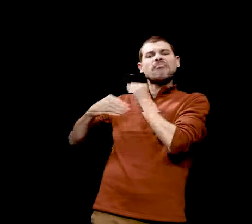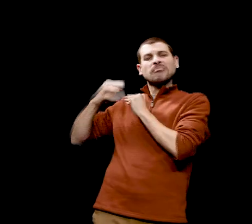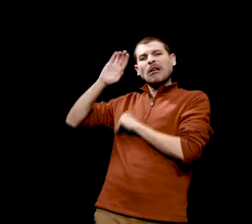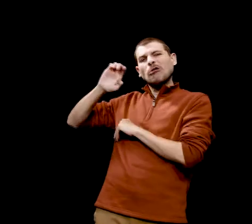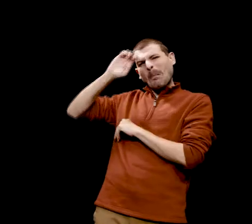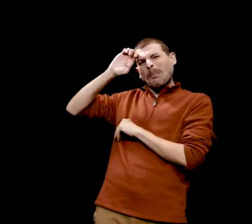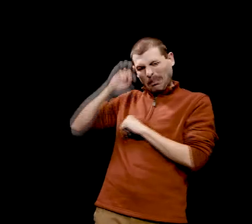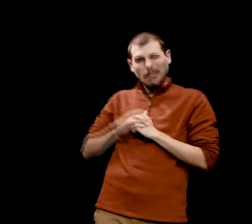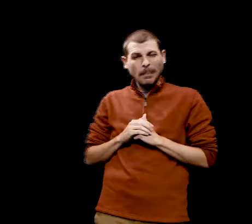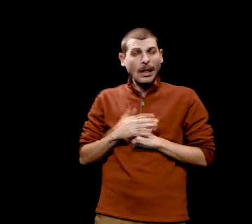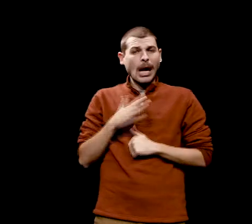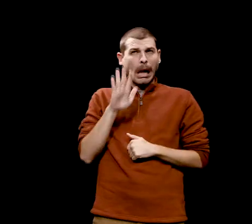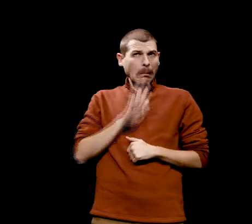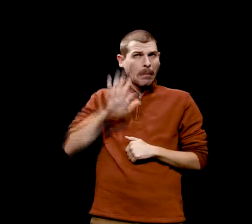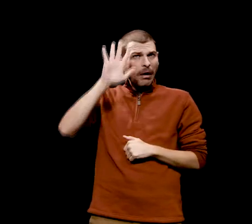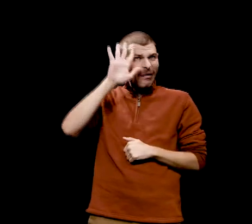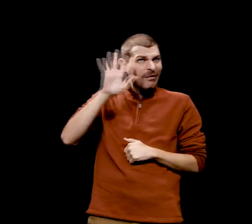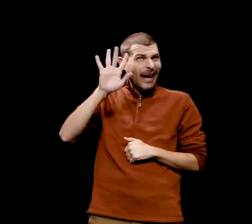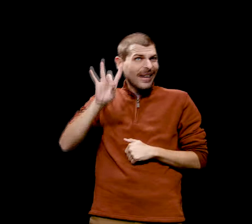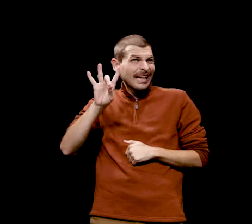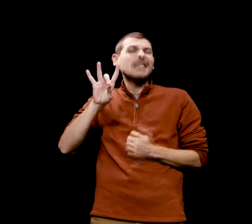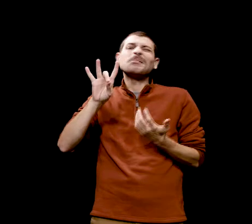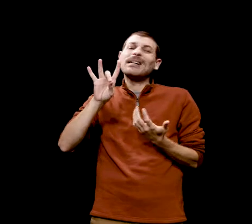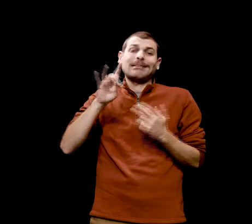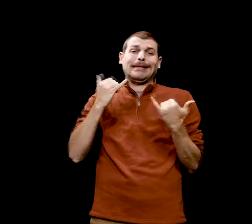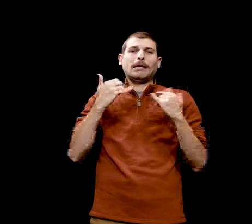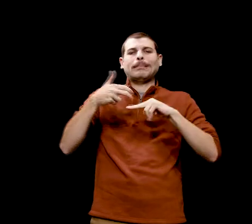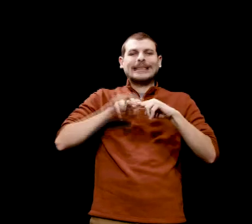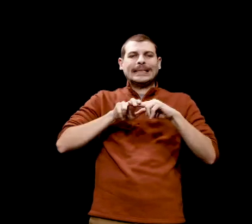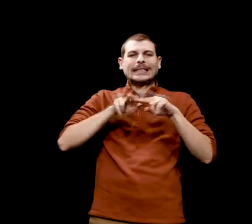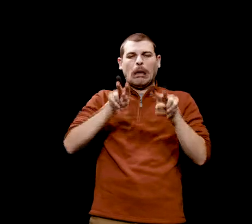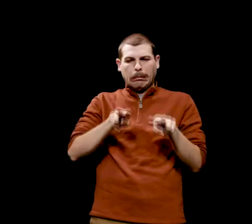about 5'8", but I'm seated, so you can't really tell that.